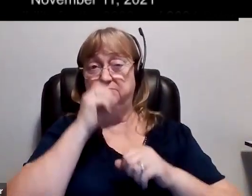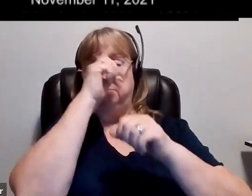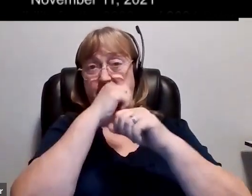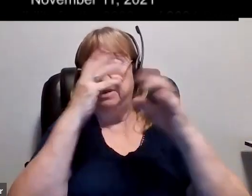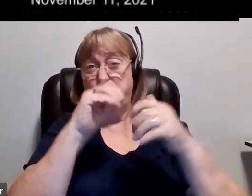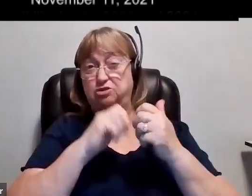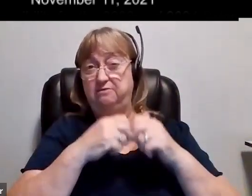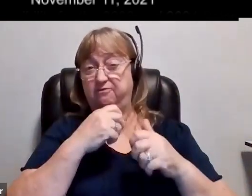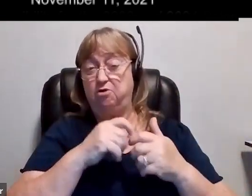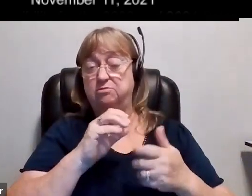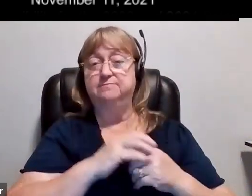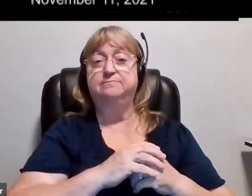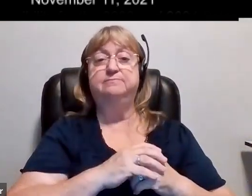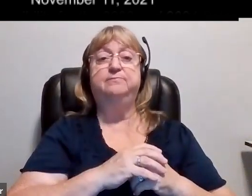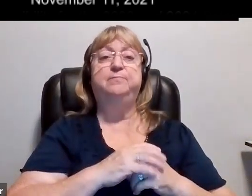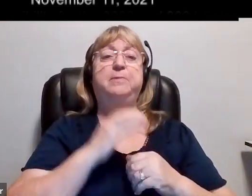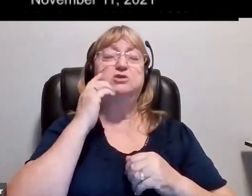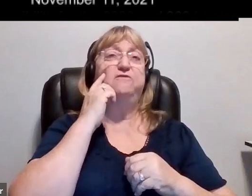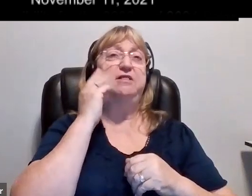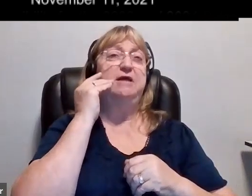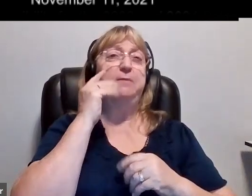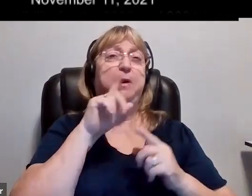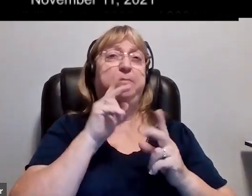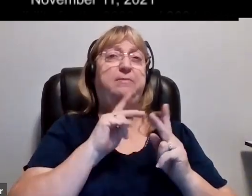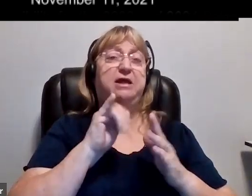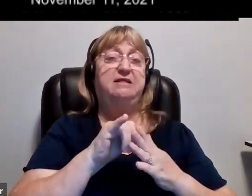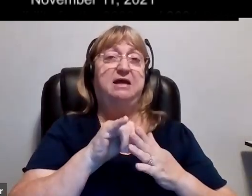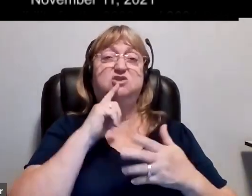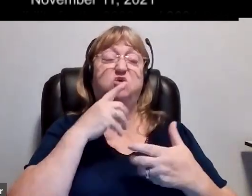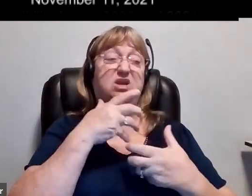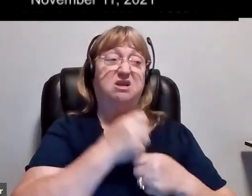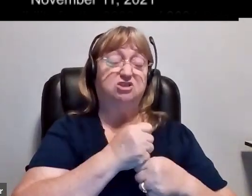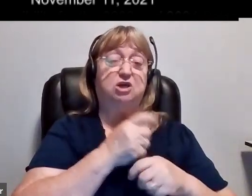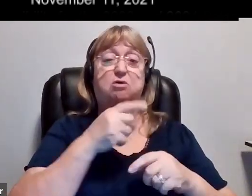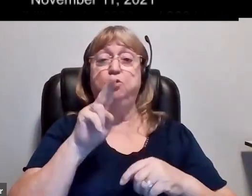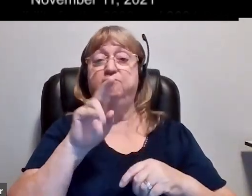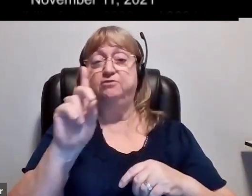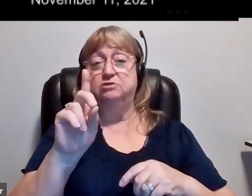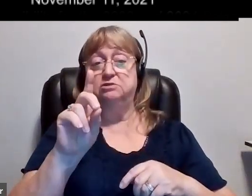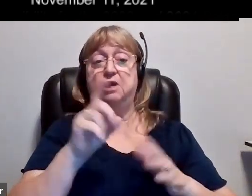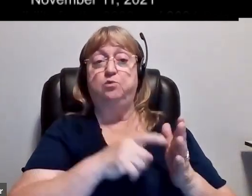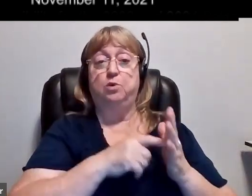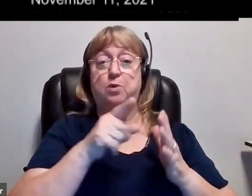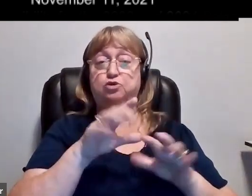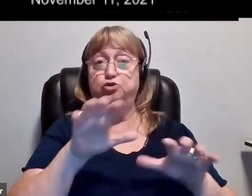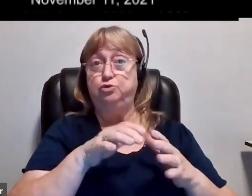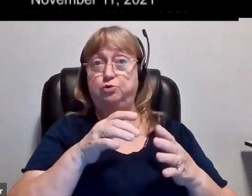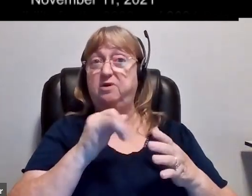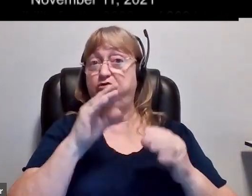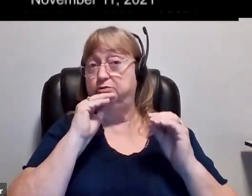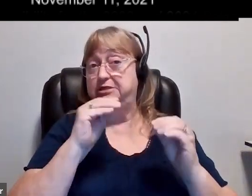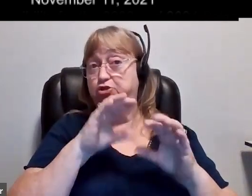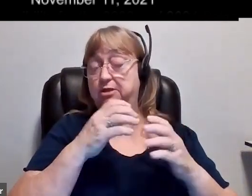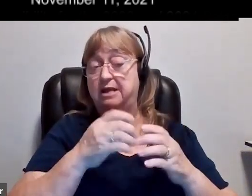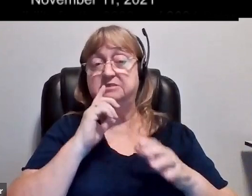out. Kind of think about people like that. In a nutshell, then, what universal design requires that you do if you're teaching a class